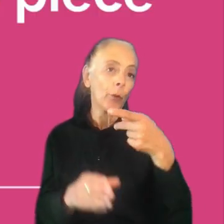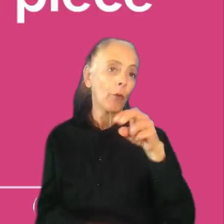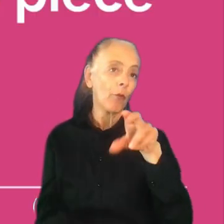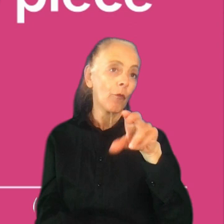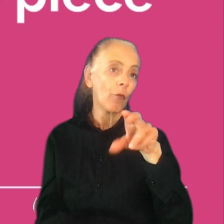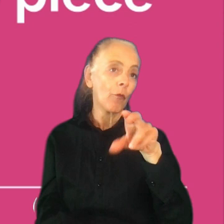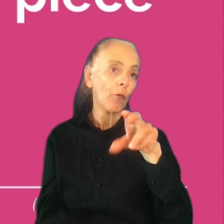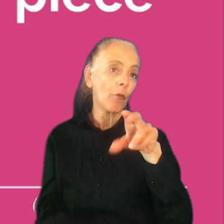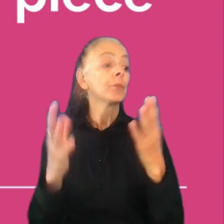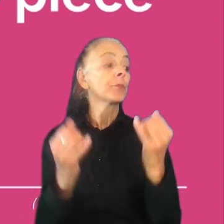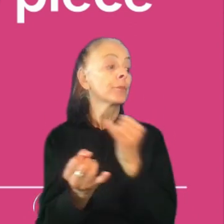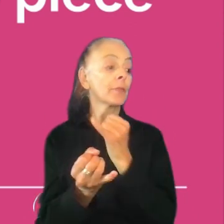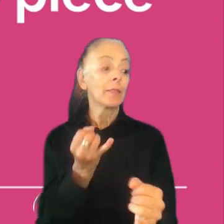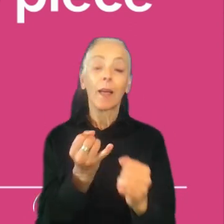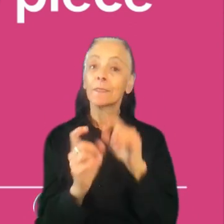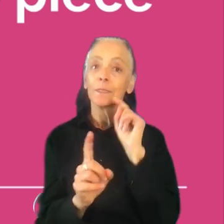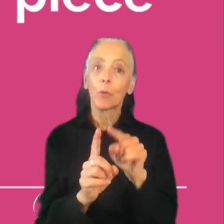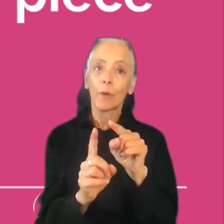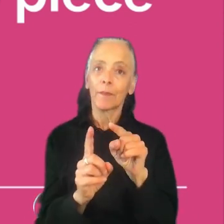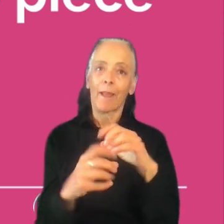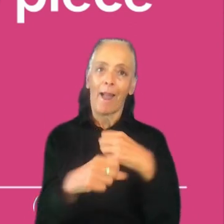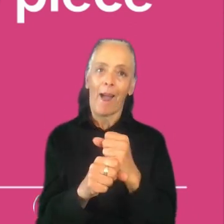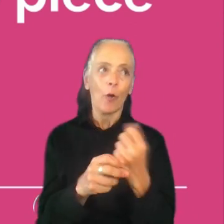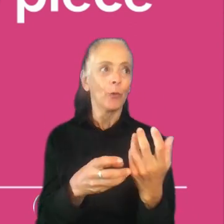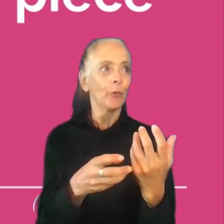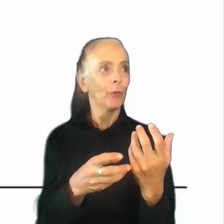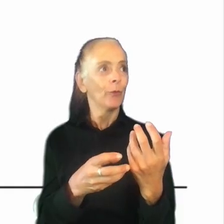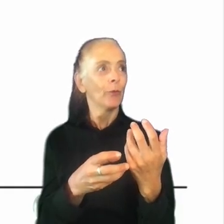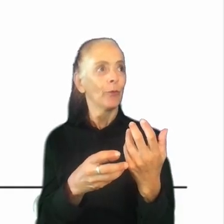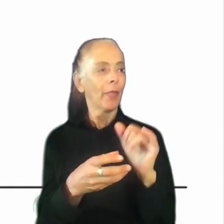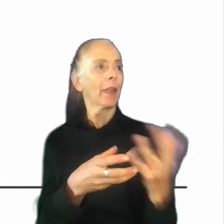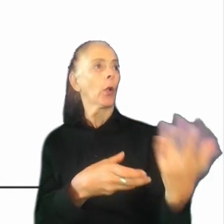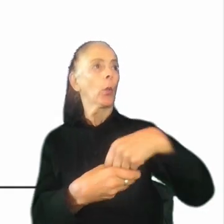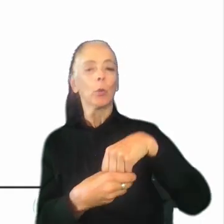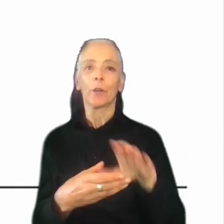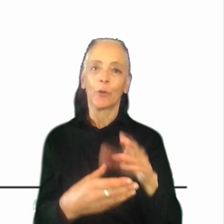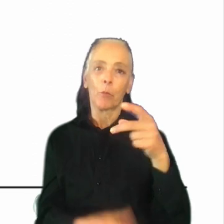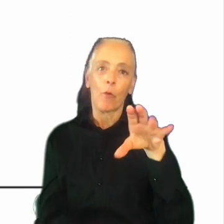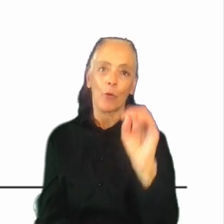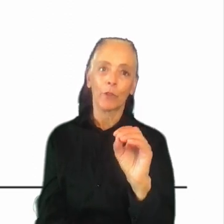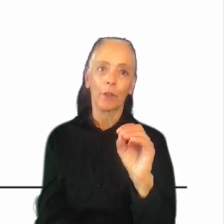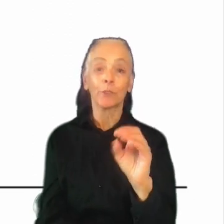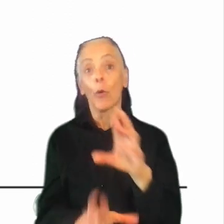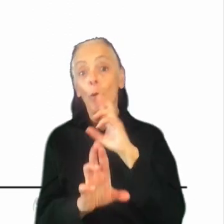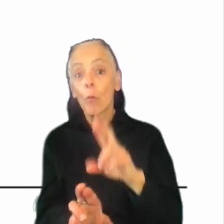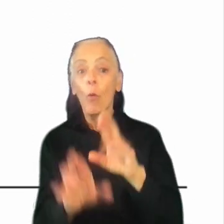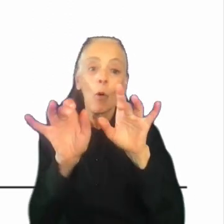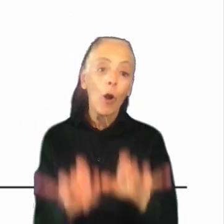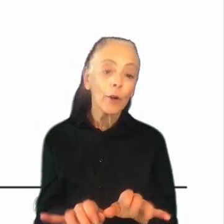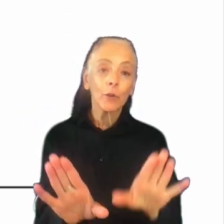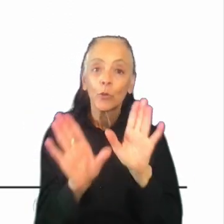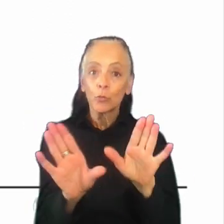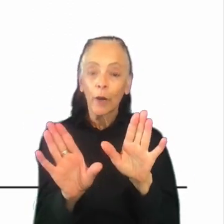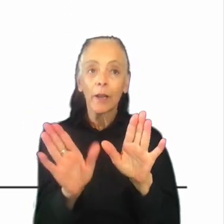which brings us to our last point making it into a portfolio piece so a report is great and great practice of actually